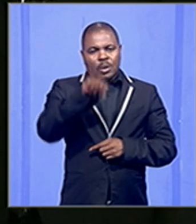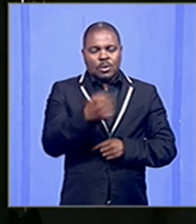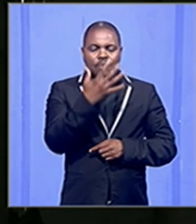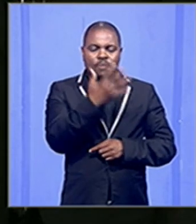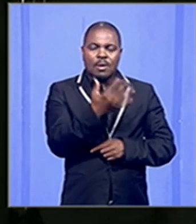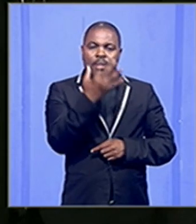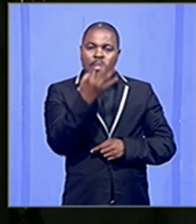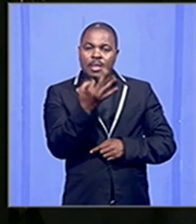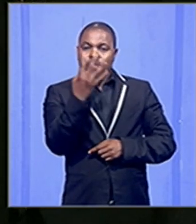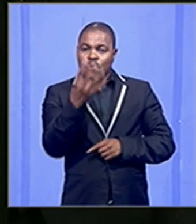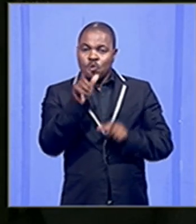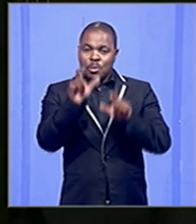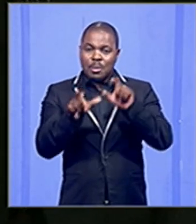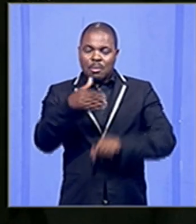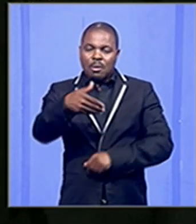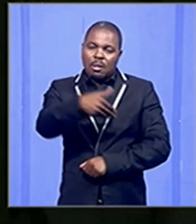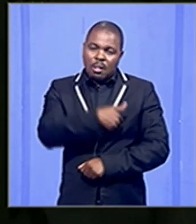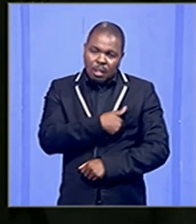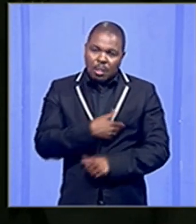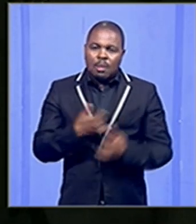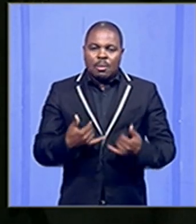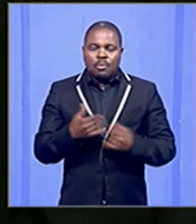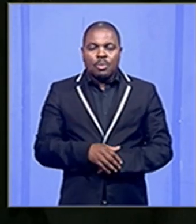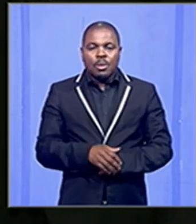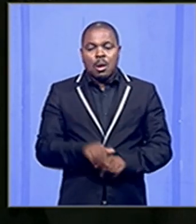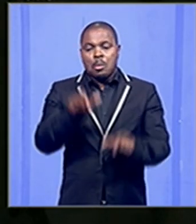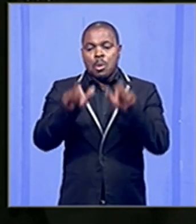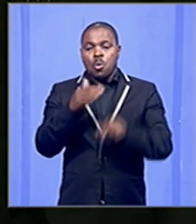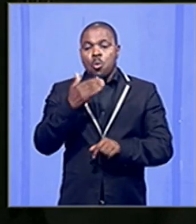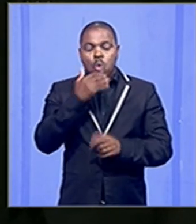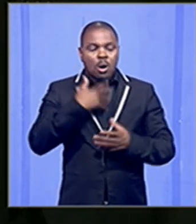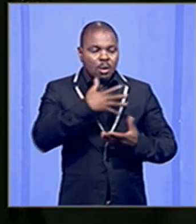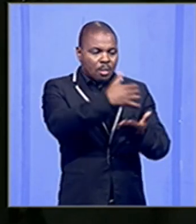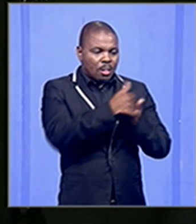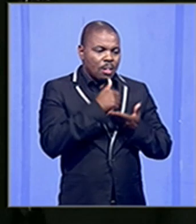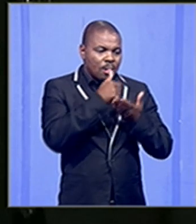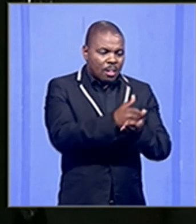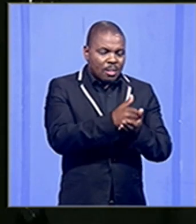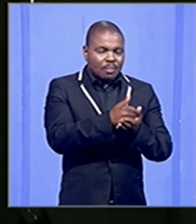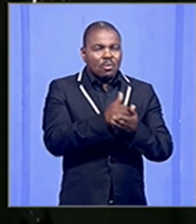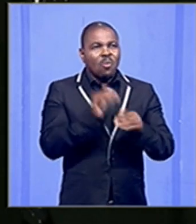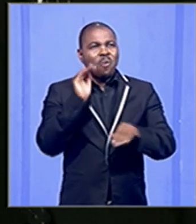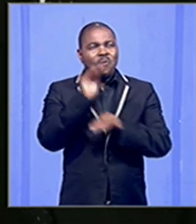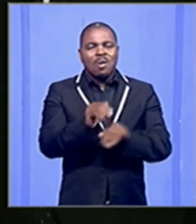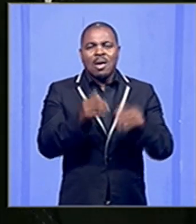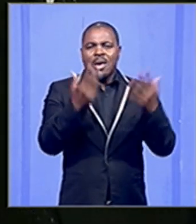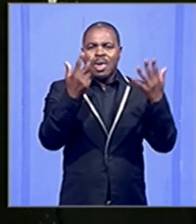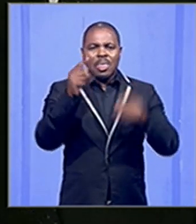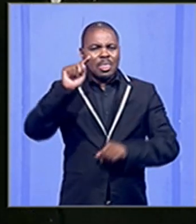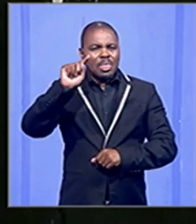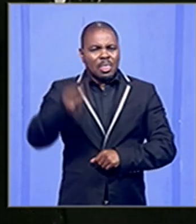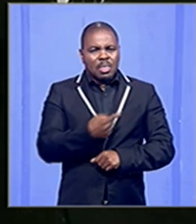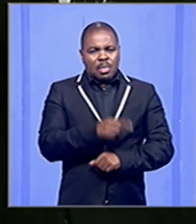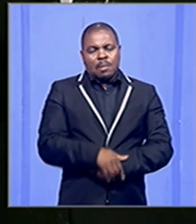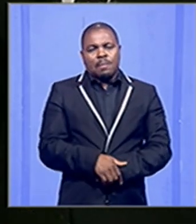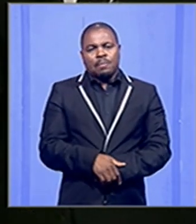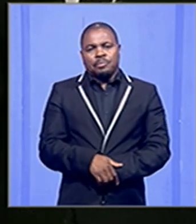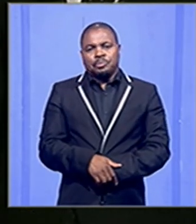20,534 injured at the moment. The number of people rescued from the rubble exceeded 8,000.